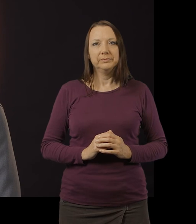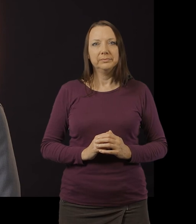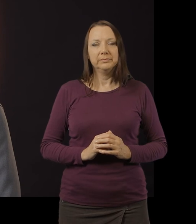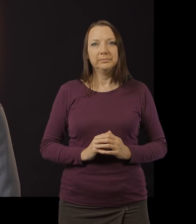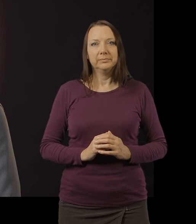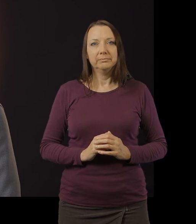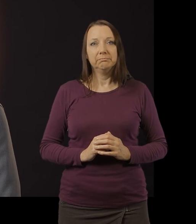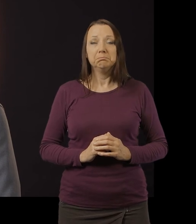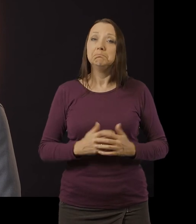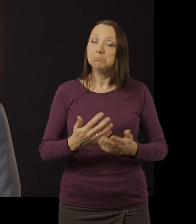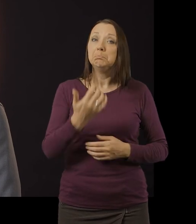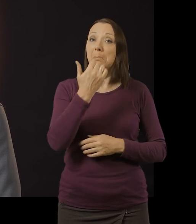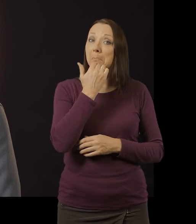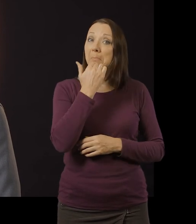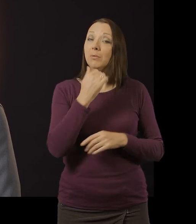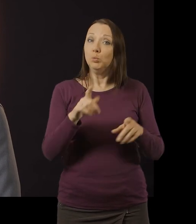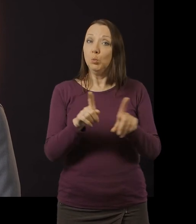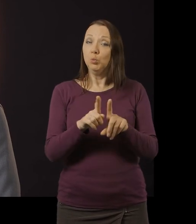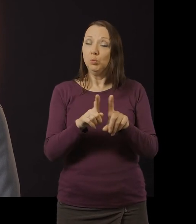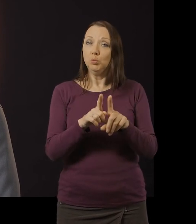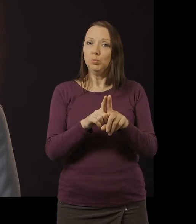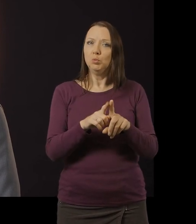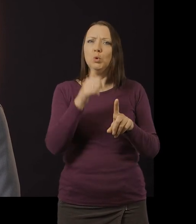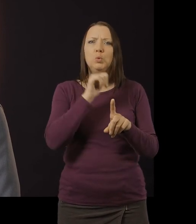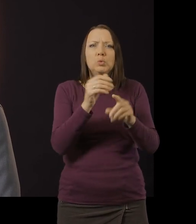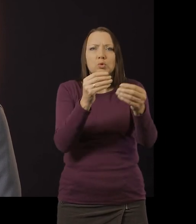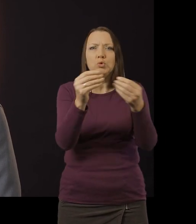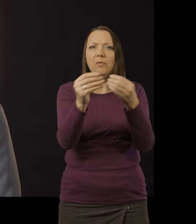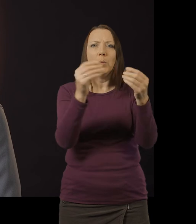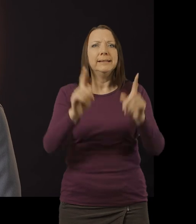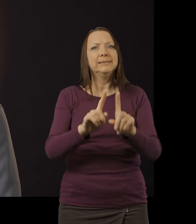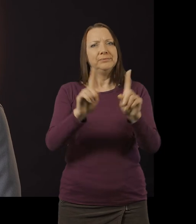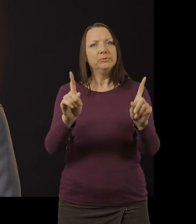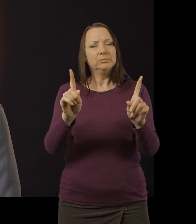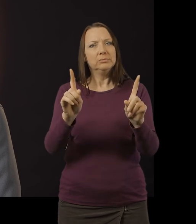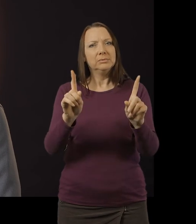Also, for mathematics, we had to use different areas of software. So